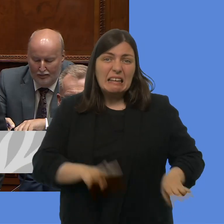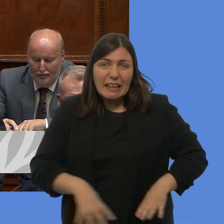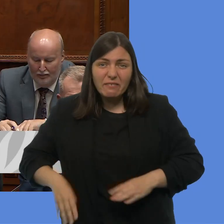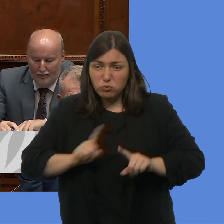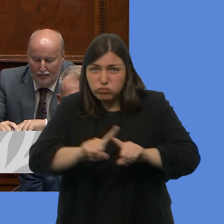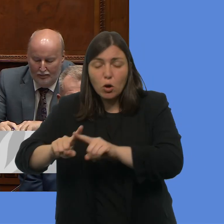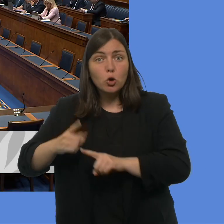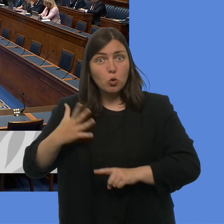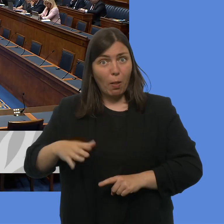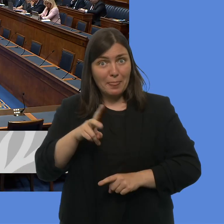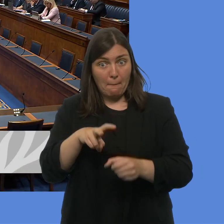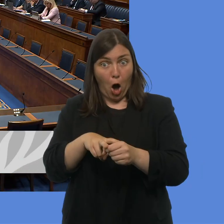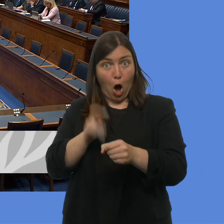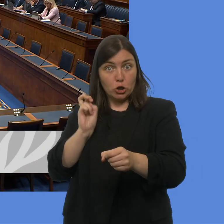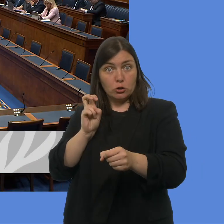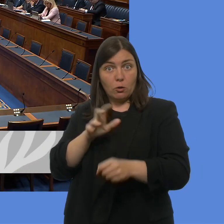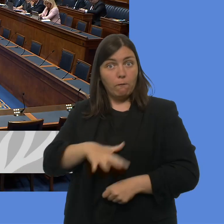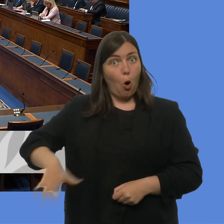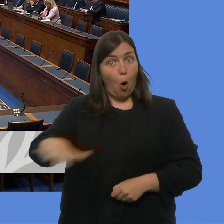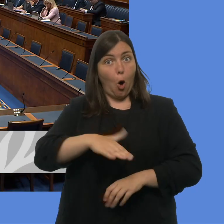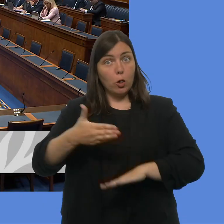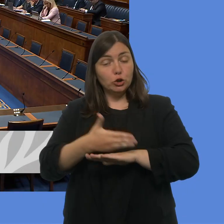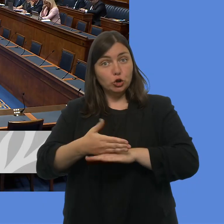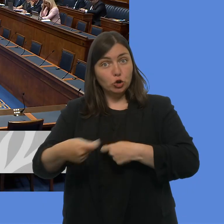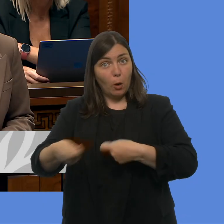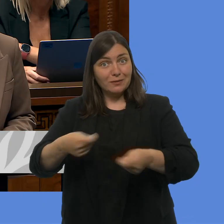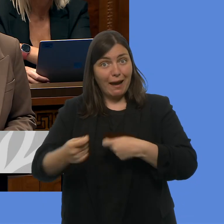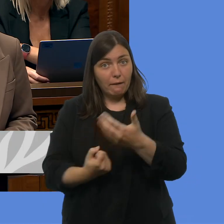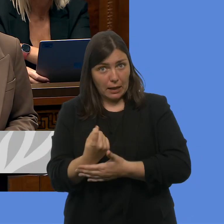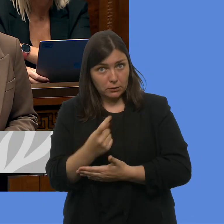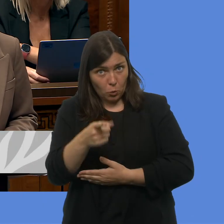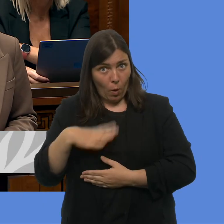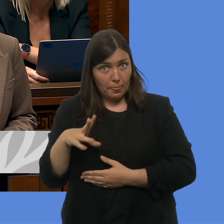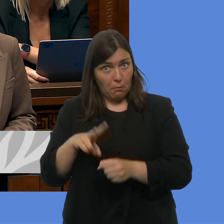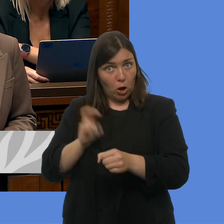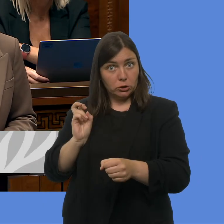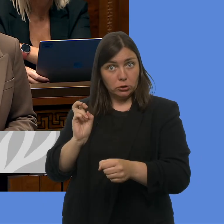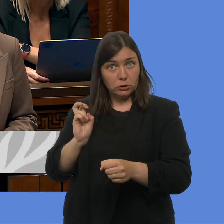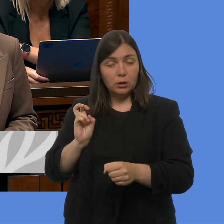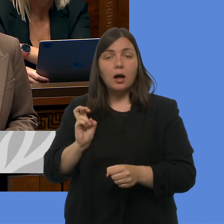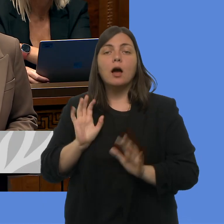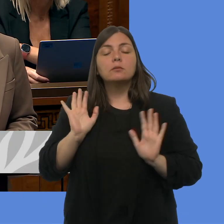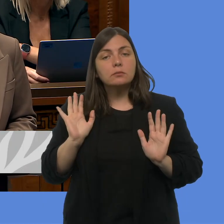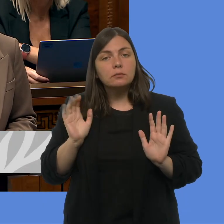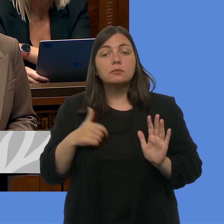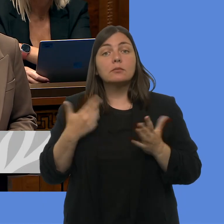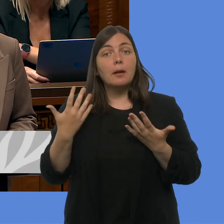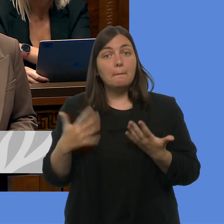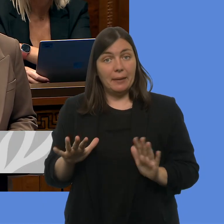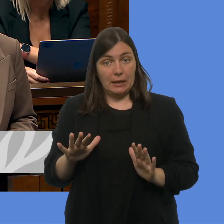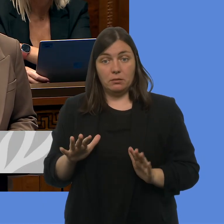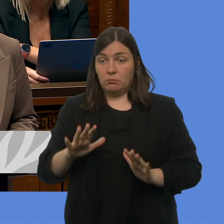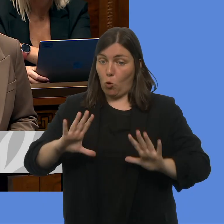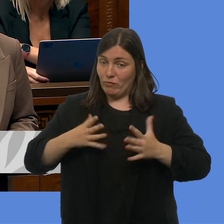control? First Minister. And again, the member will know that I have made my position clear on this. I think the democratically elected local councillors